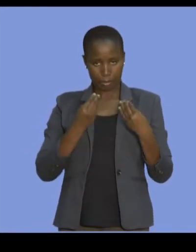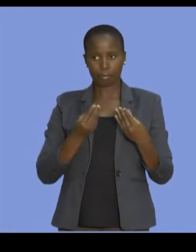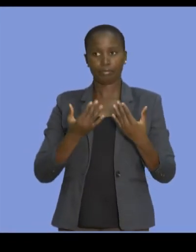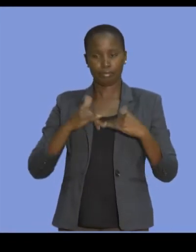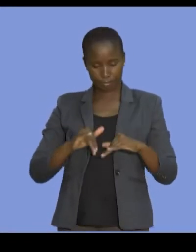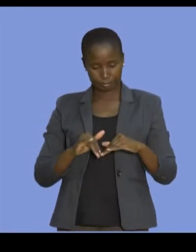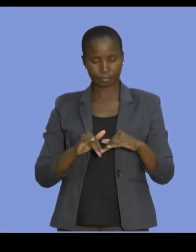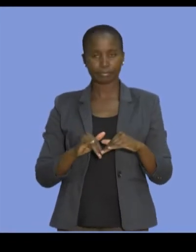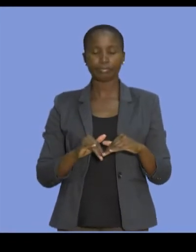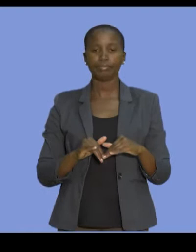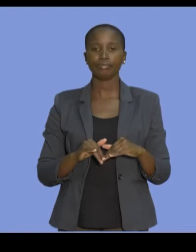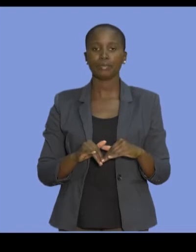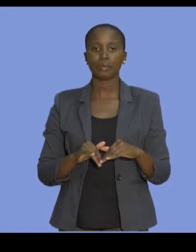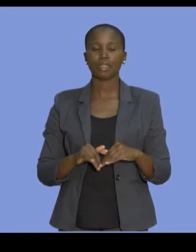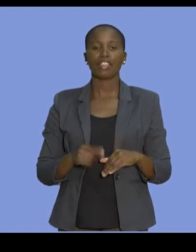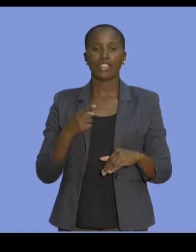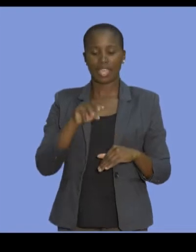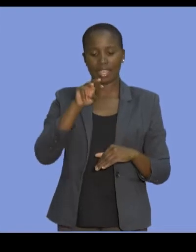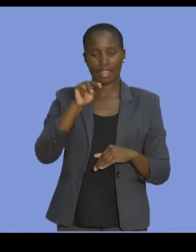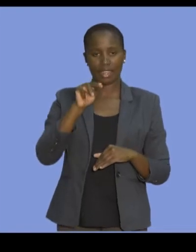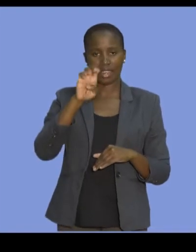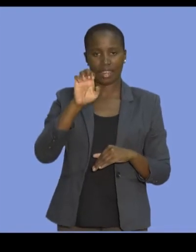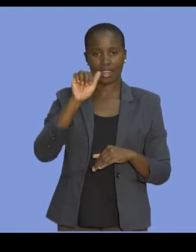12, and our mean is